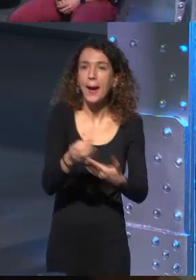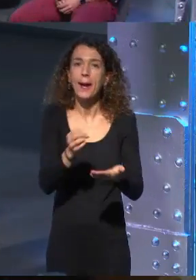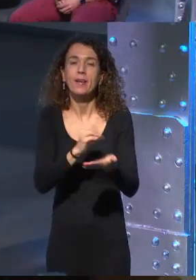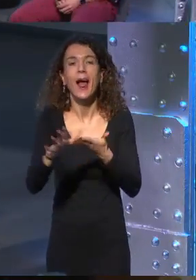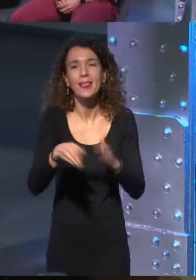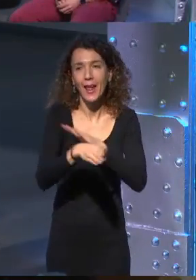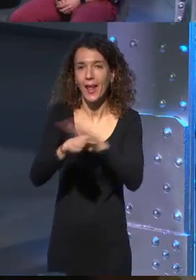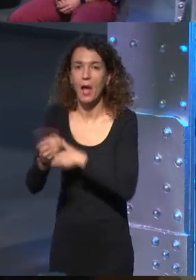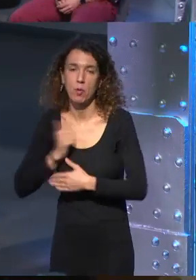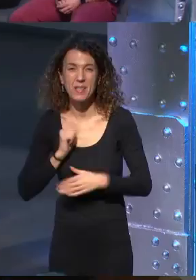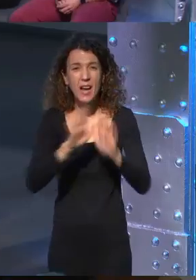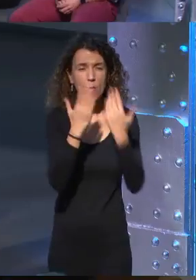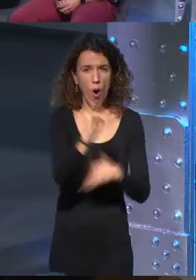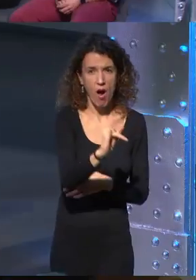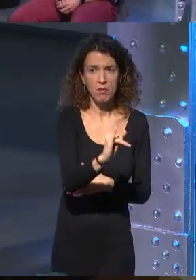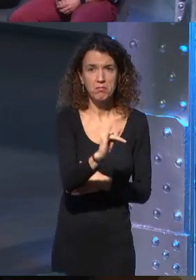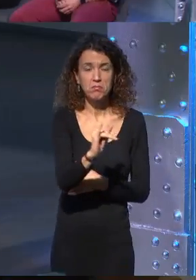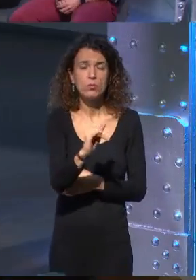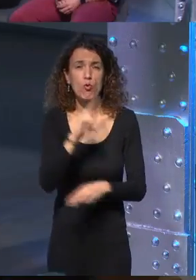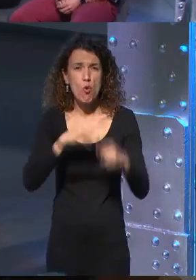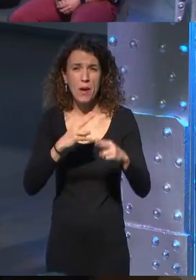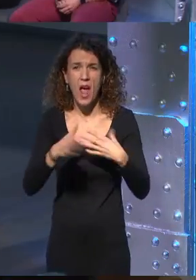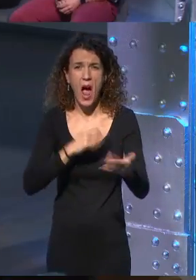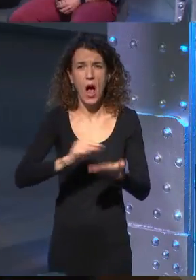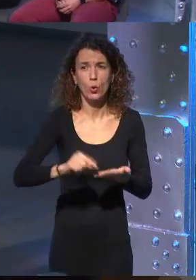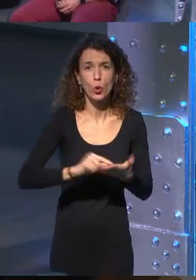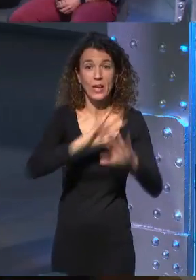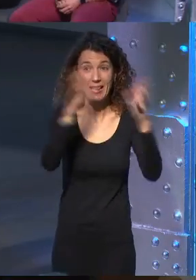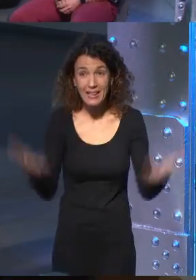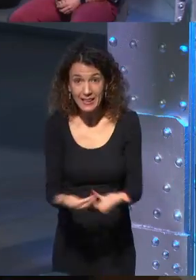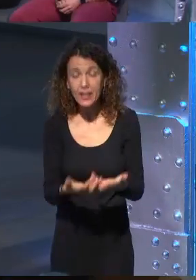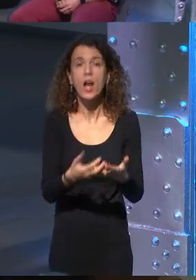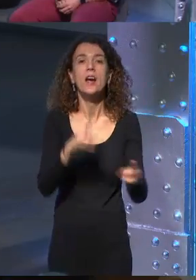internet. Speaking about this gratuity on the internet,